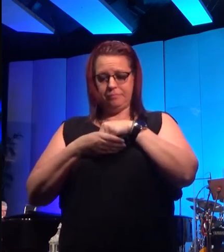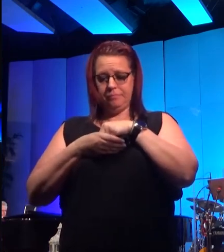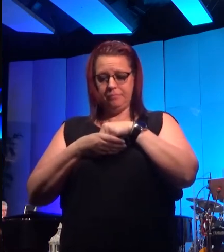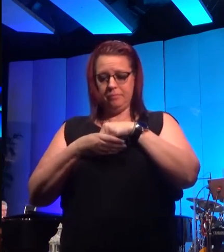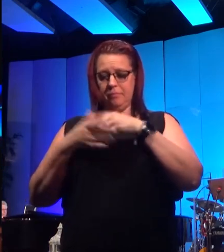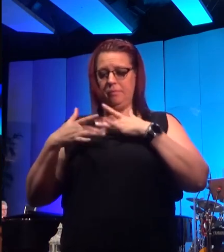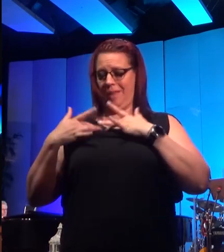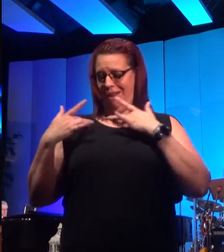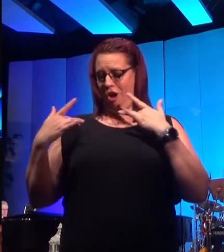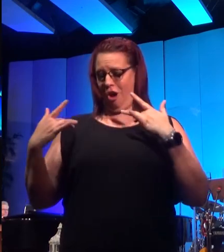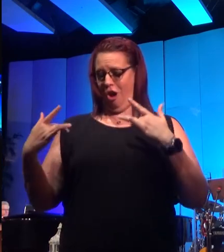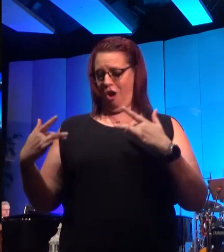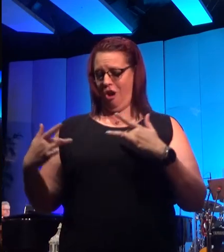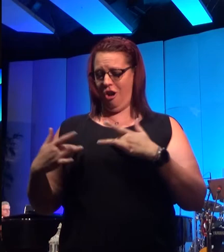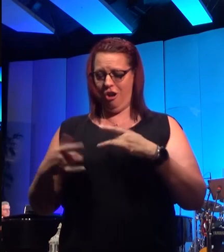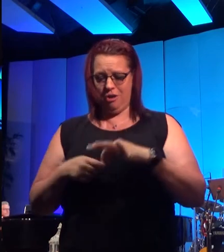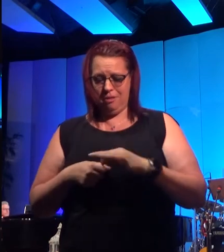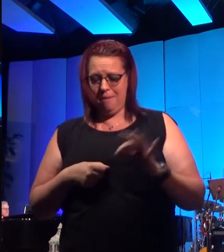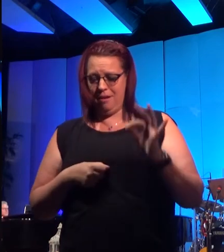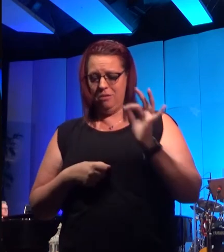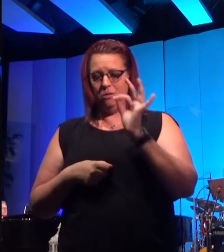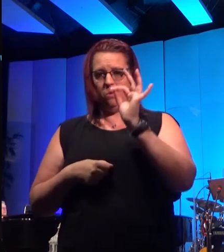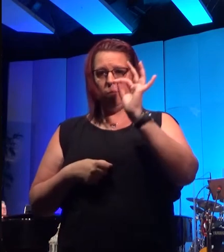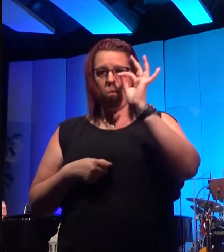my heart and soul.